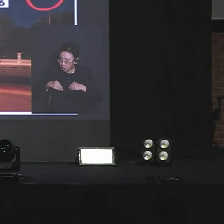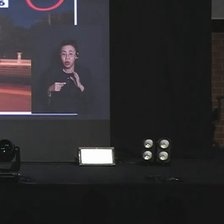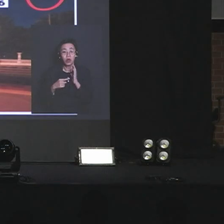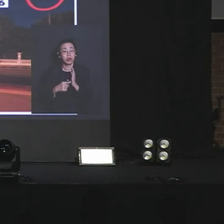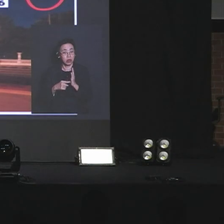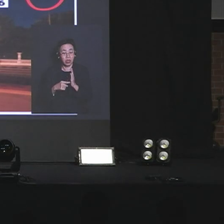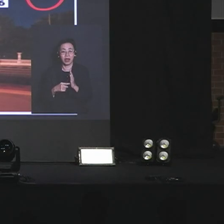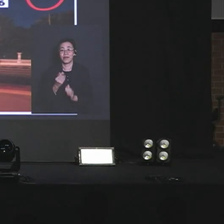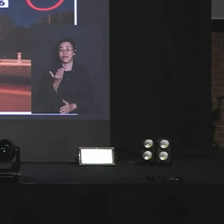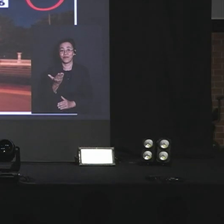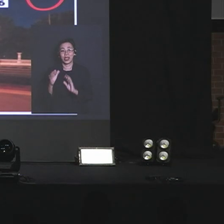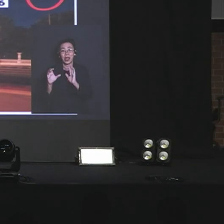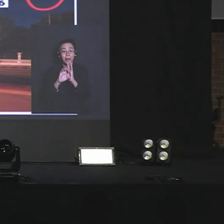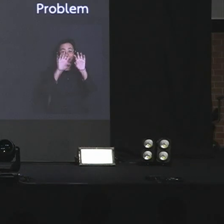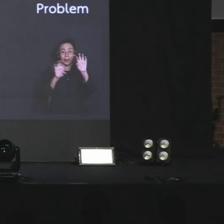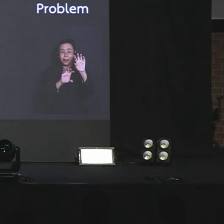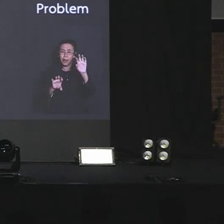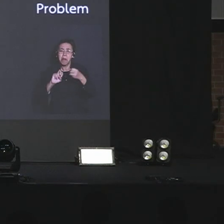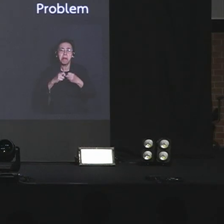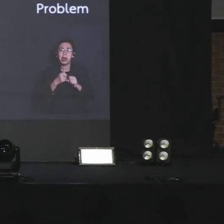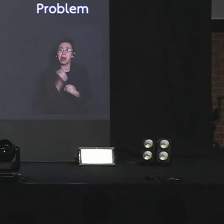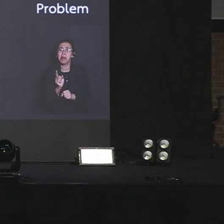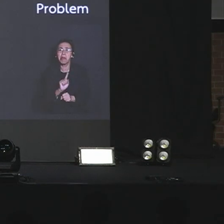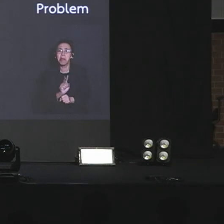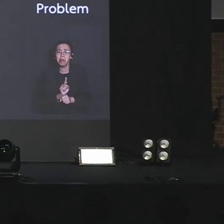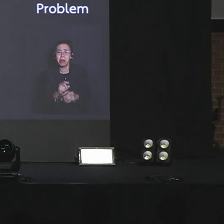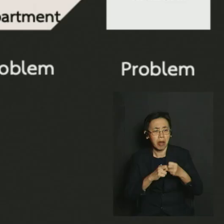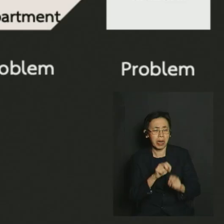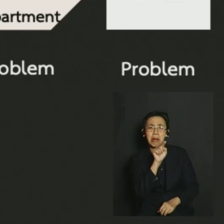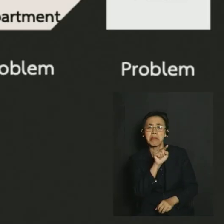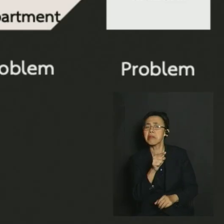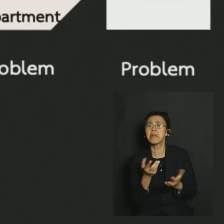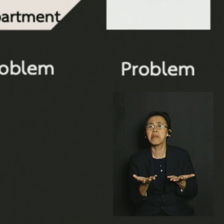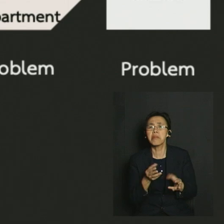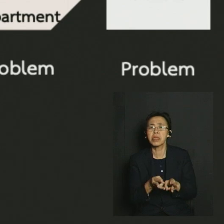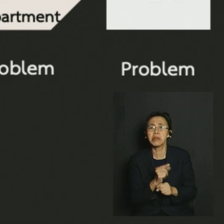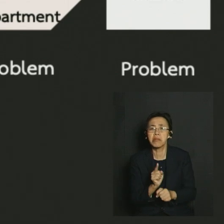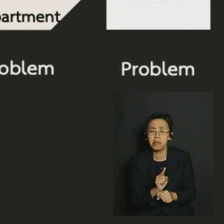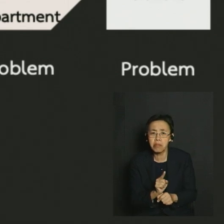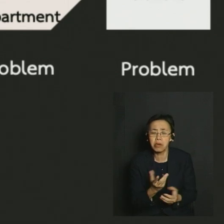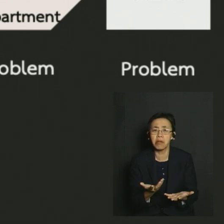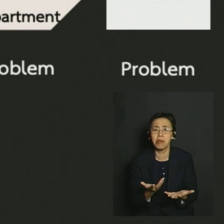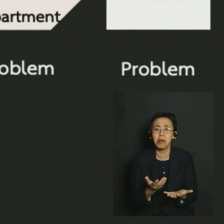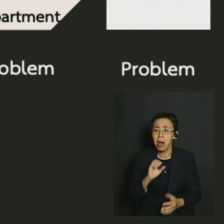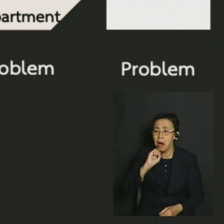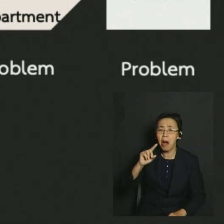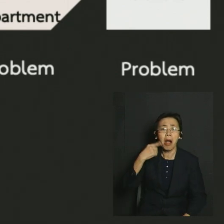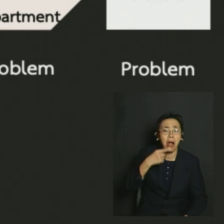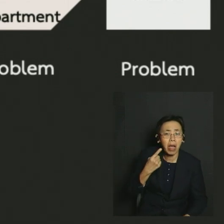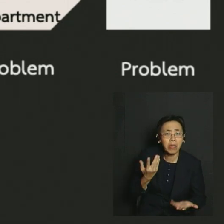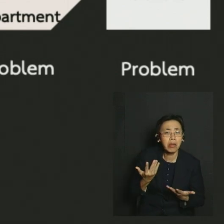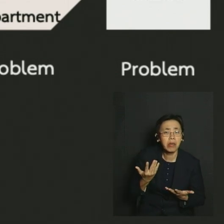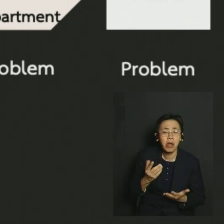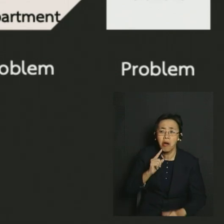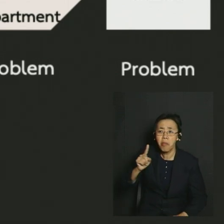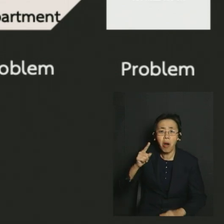So if you have problem like this, what you need to do is to send the problem to the letter to the governor, and the governor send to